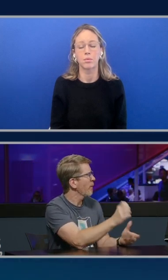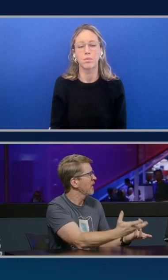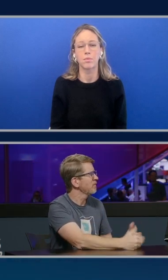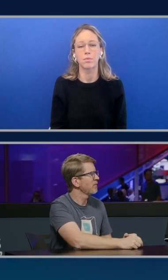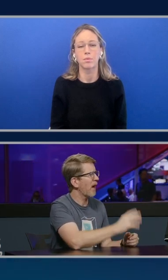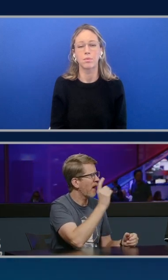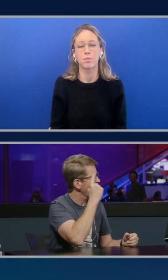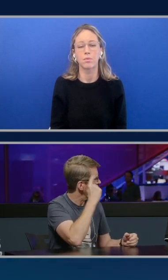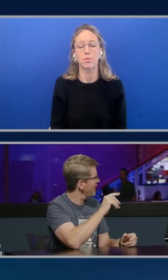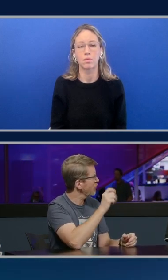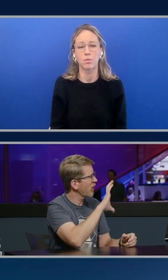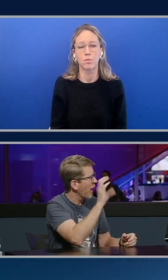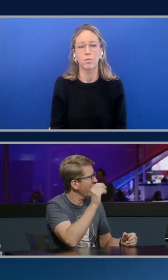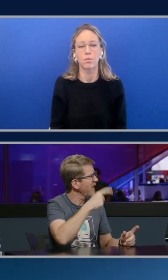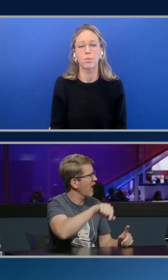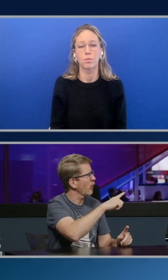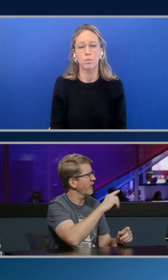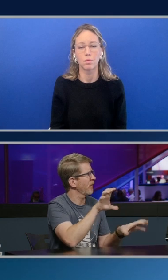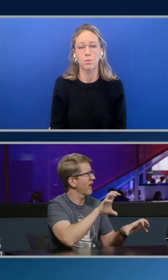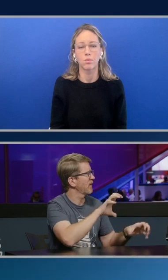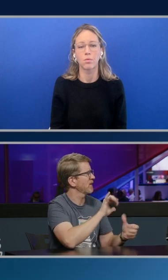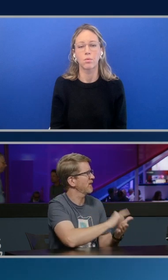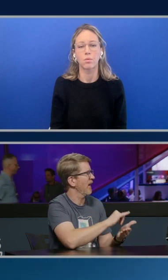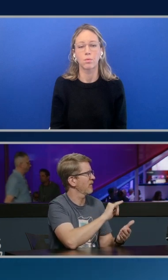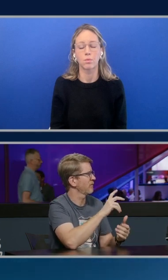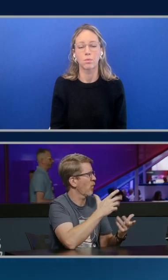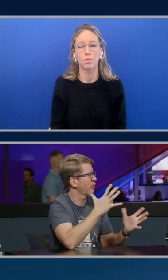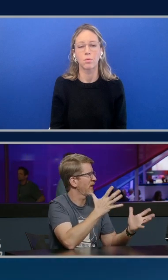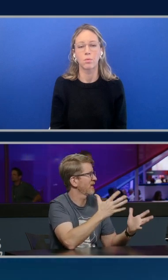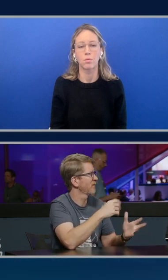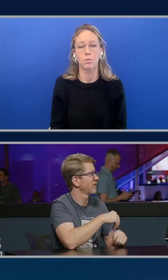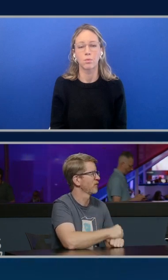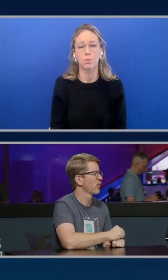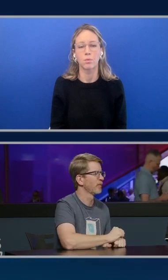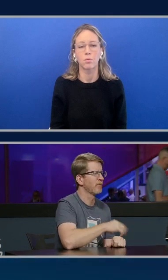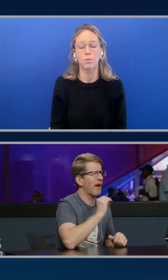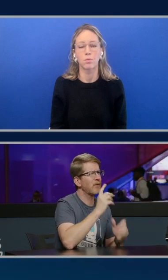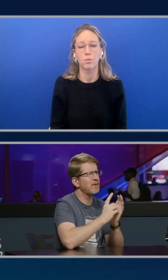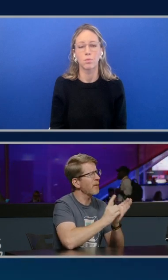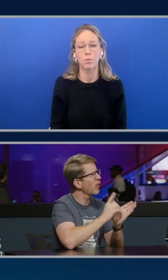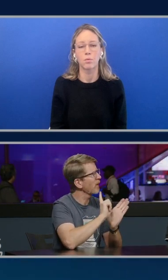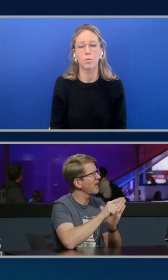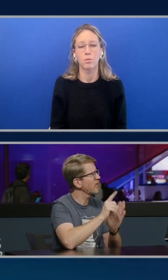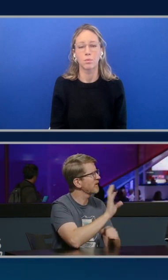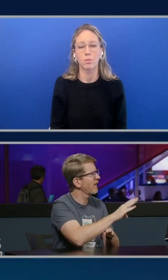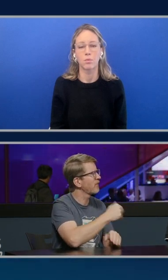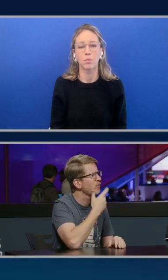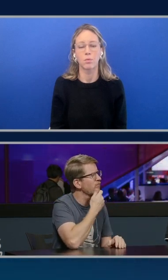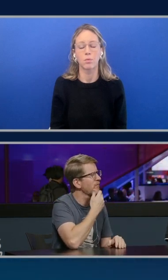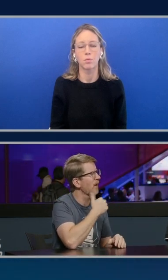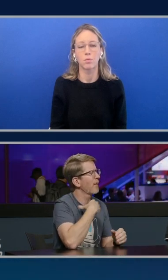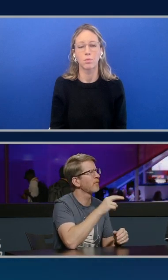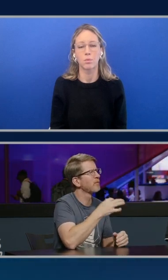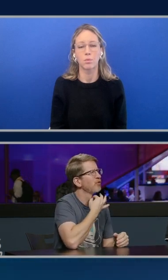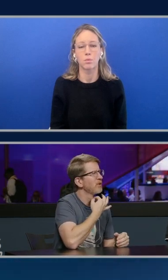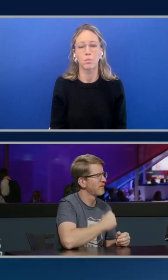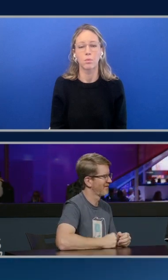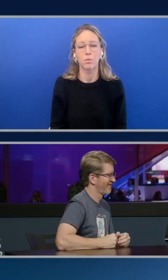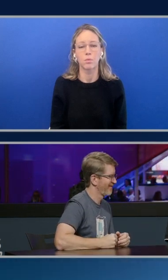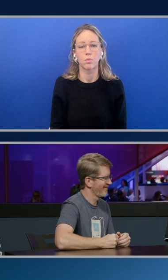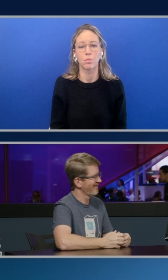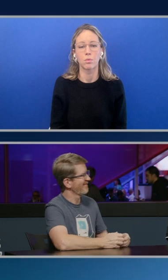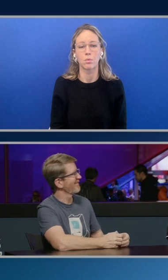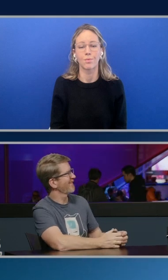program is not ready to mimic that exactly yet, but it's I think, I'm